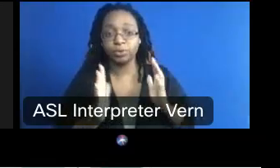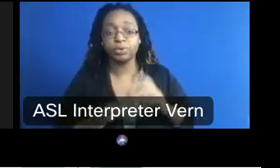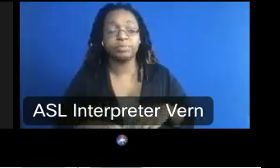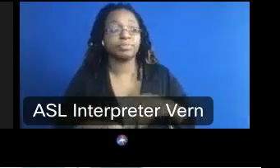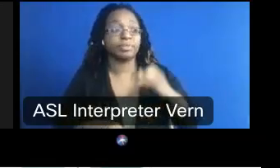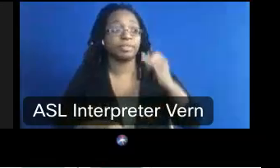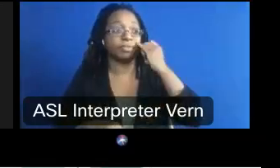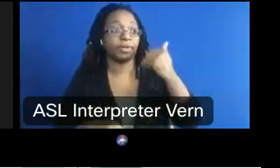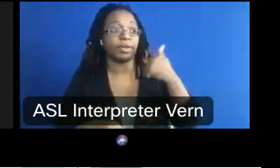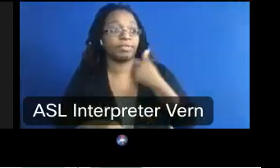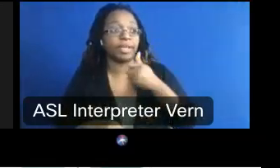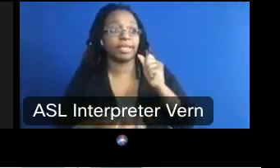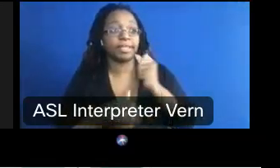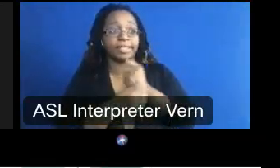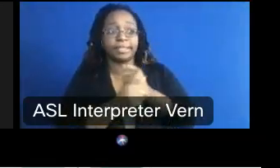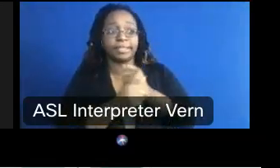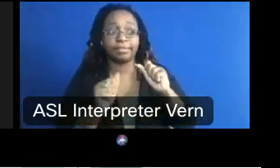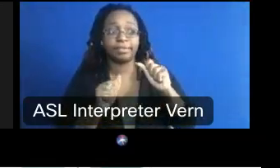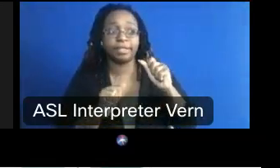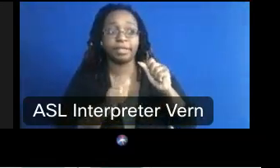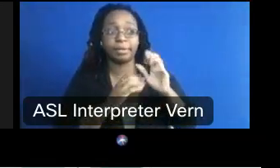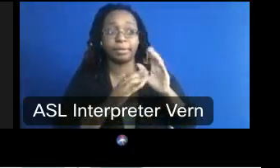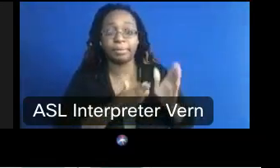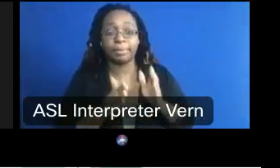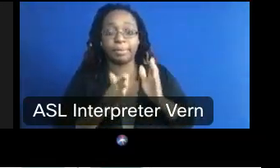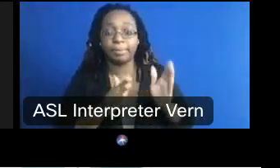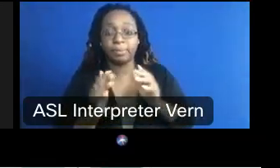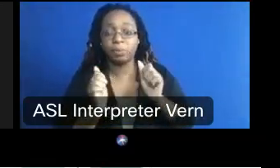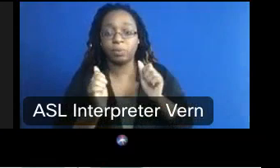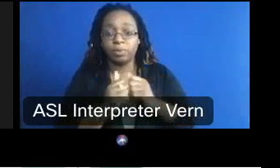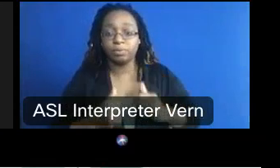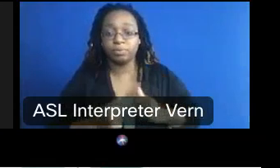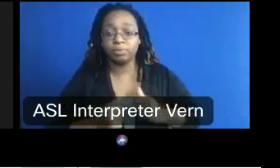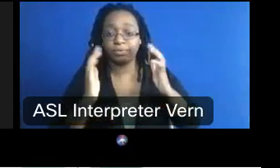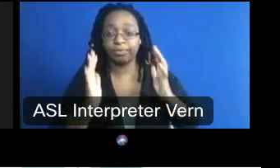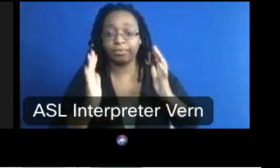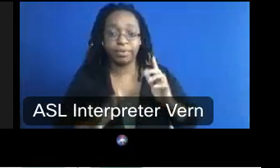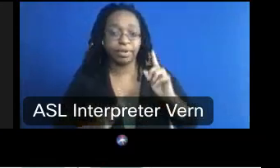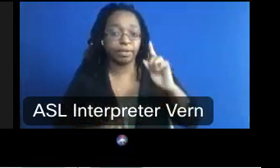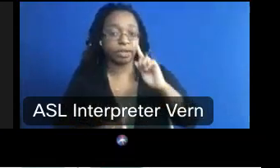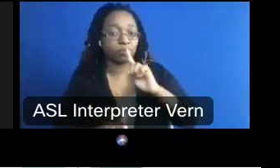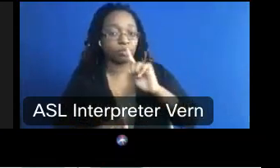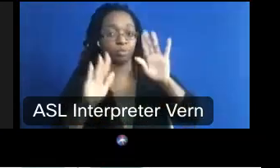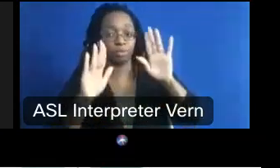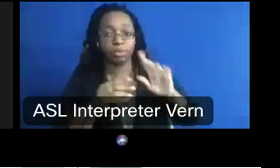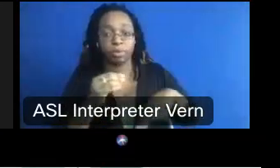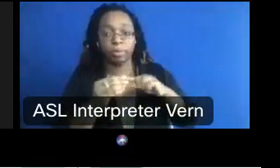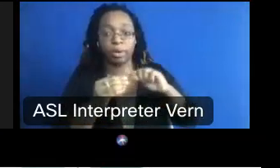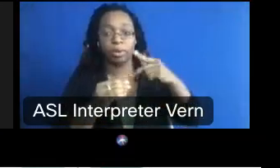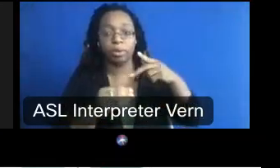with survivors. I think a really great thing about pod mapping is its ability to